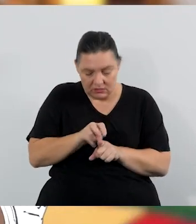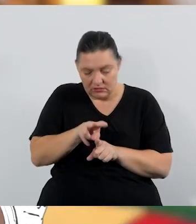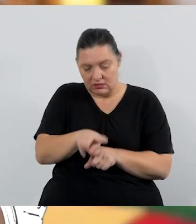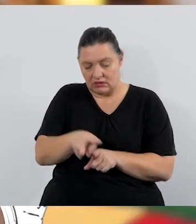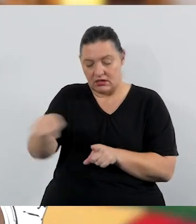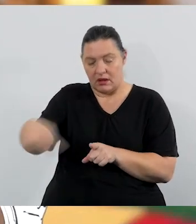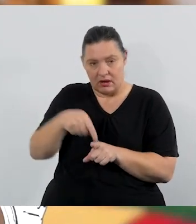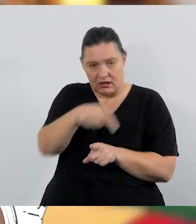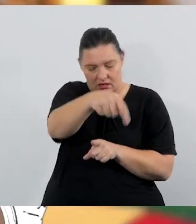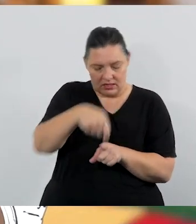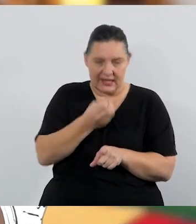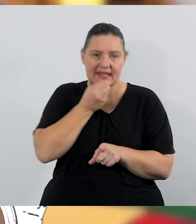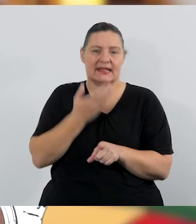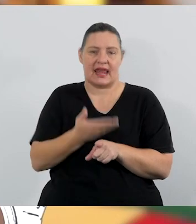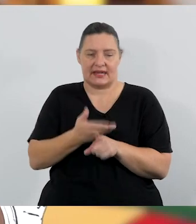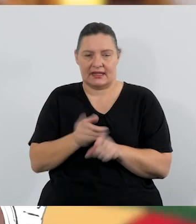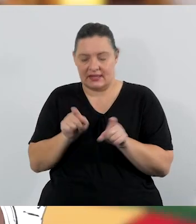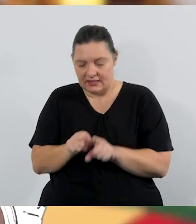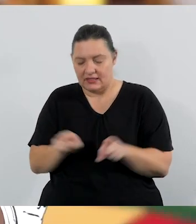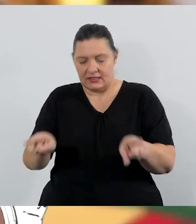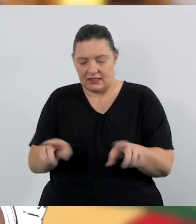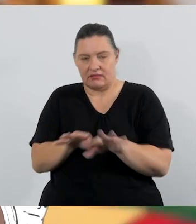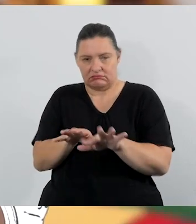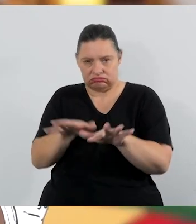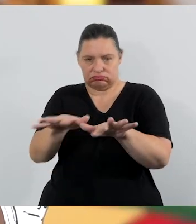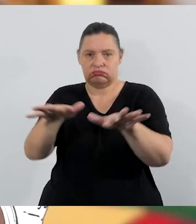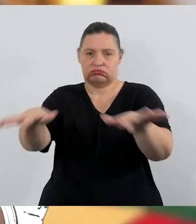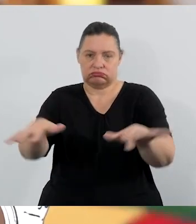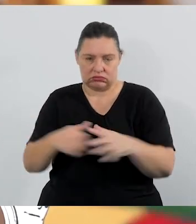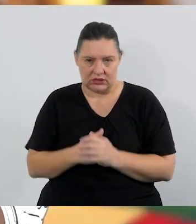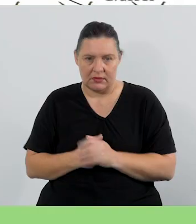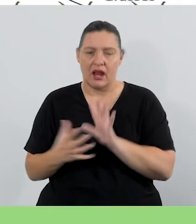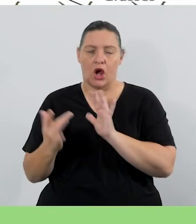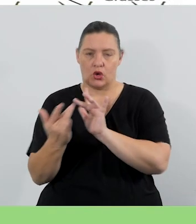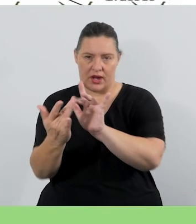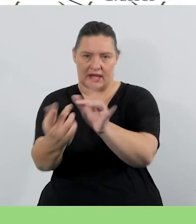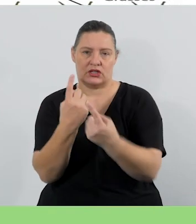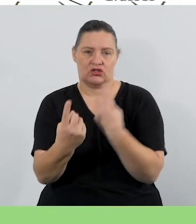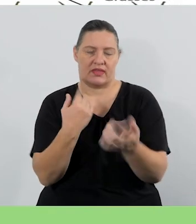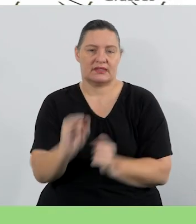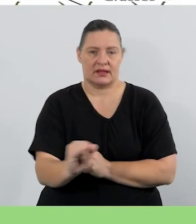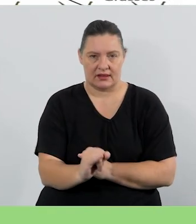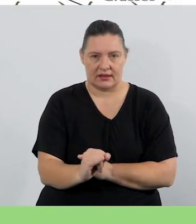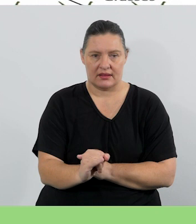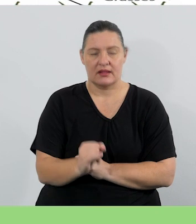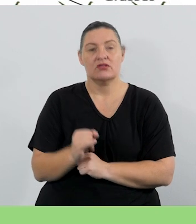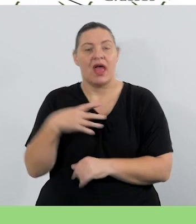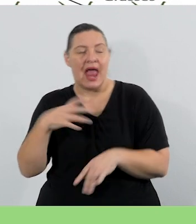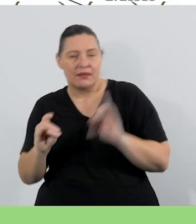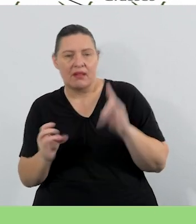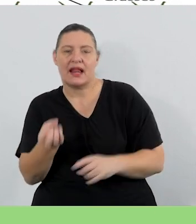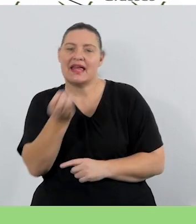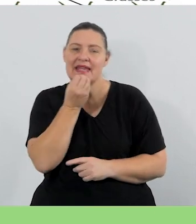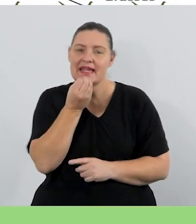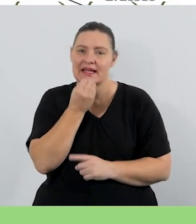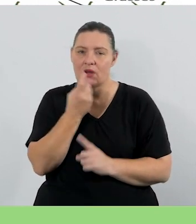food chain, and these are interconnected. So the reason for this is that animals